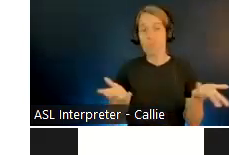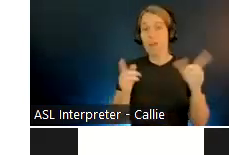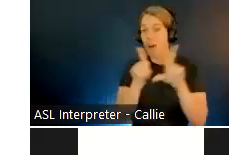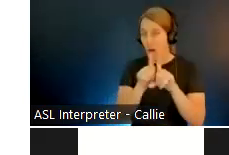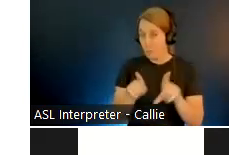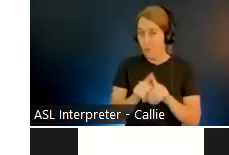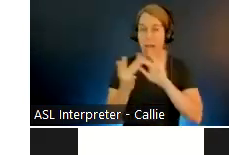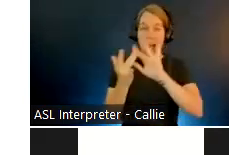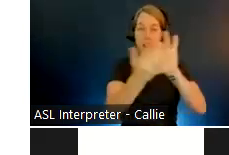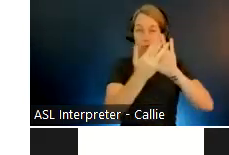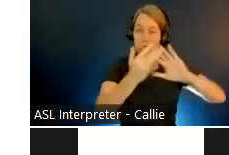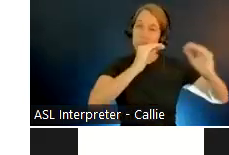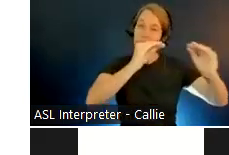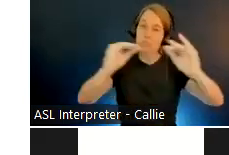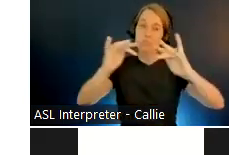the youth.